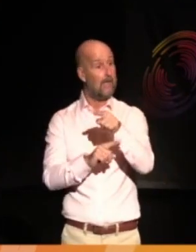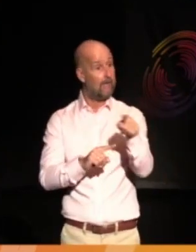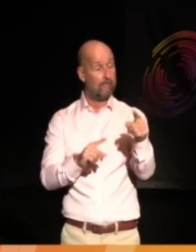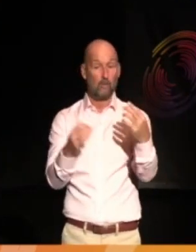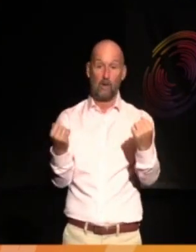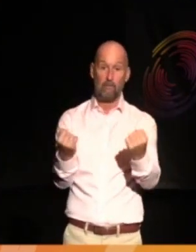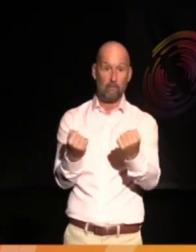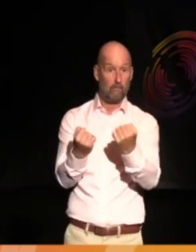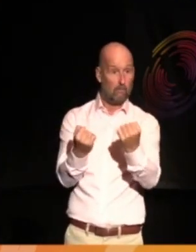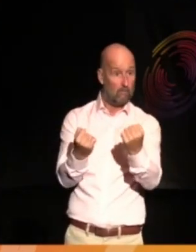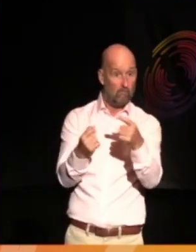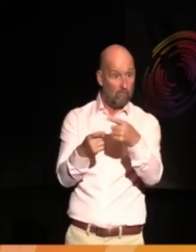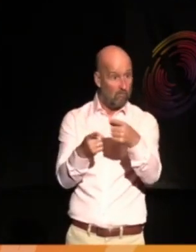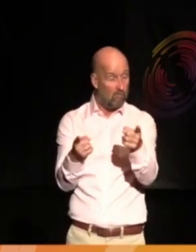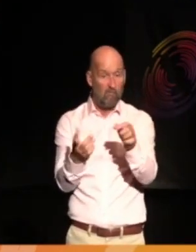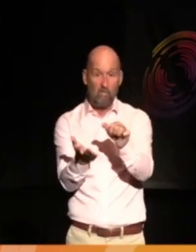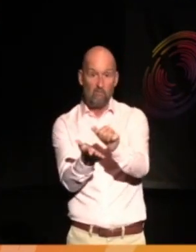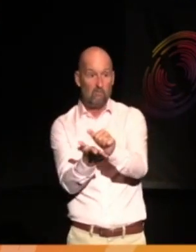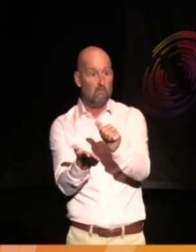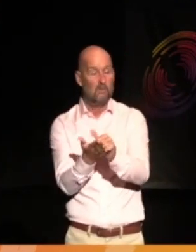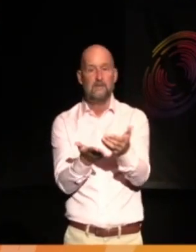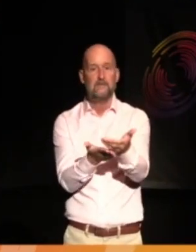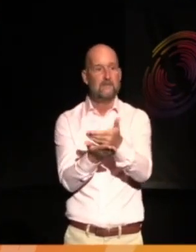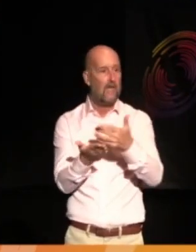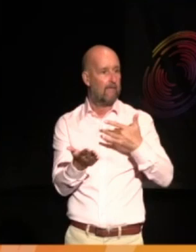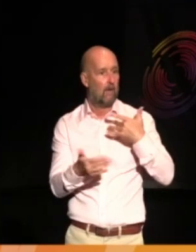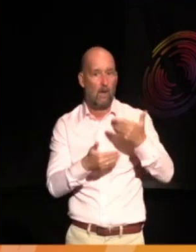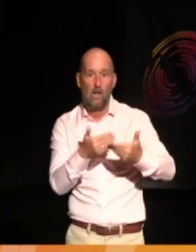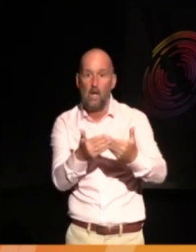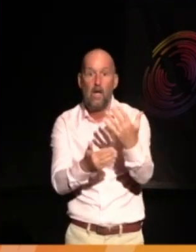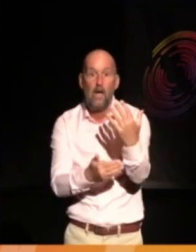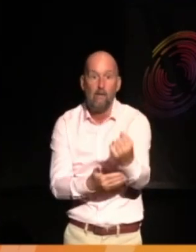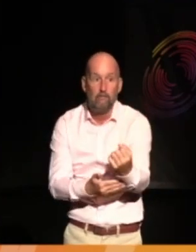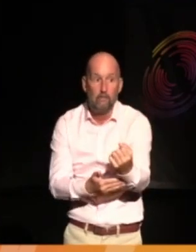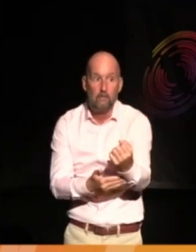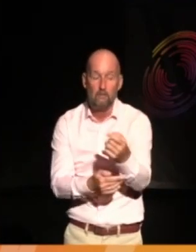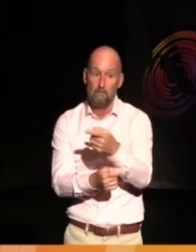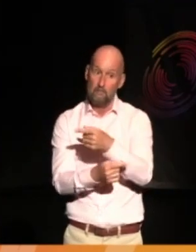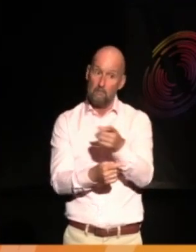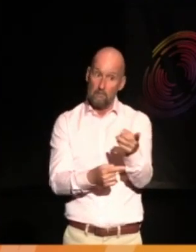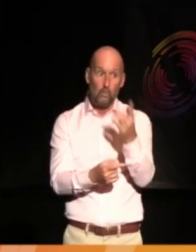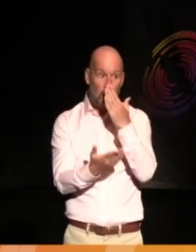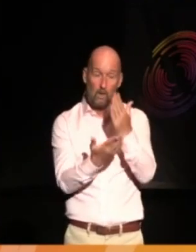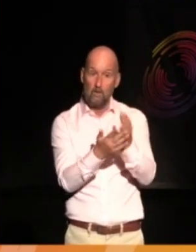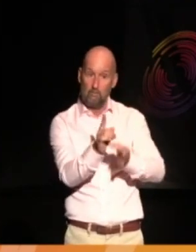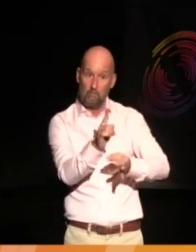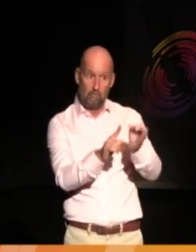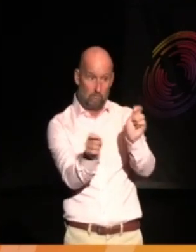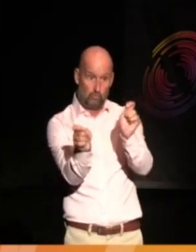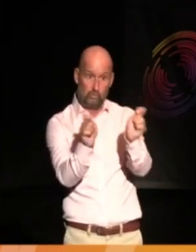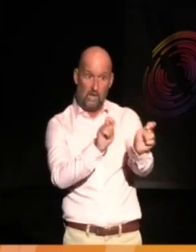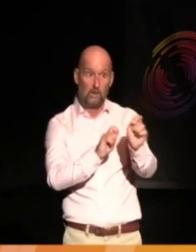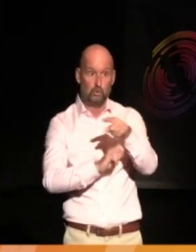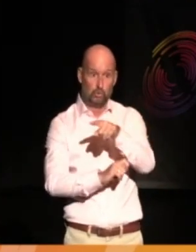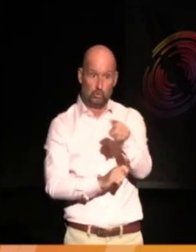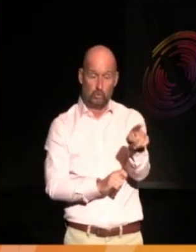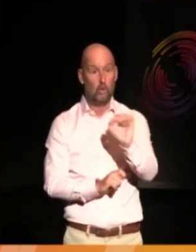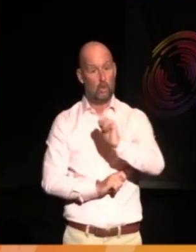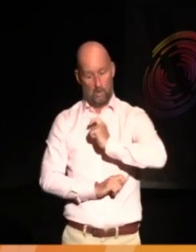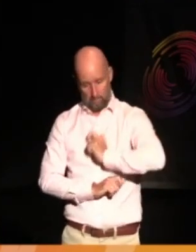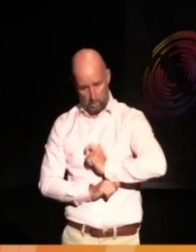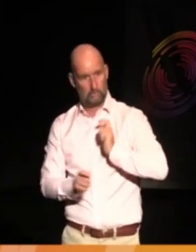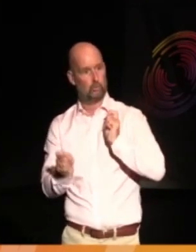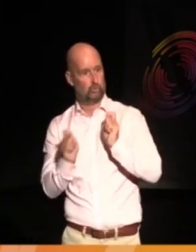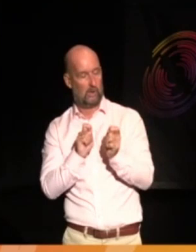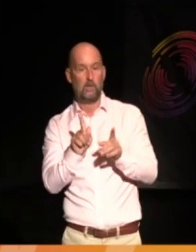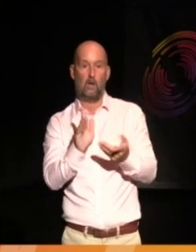reasonably solvent and reasonably safe, then you've also got the chance to make a change happen in your life and in other